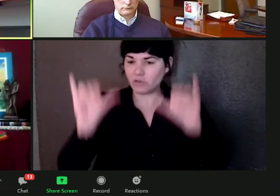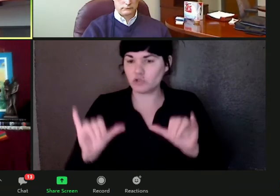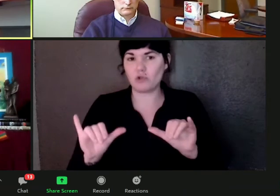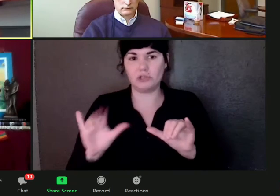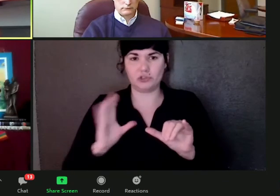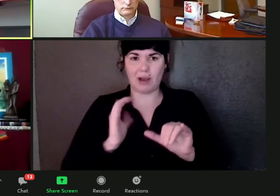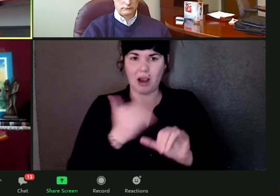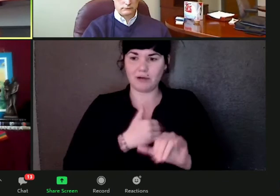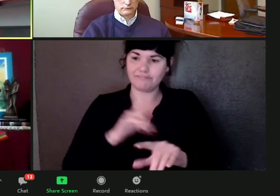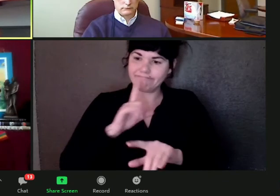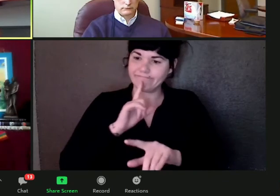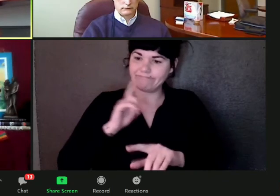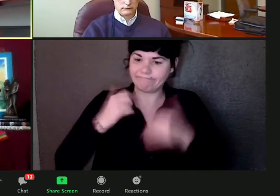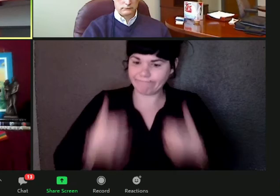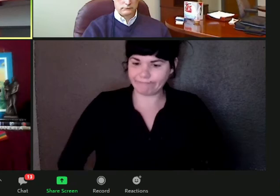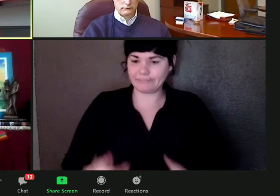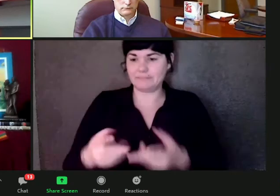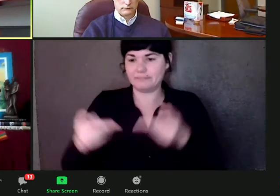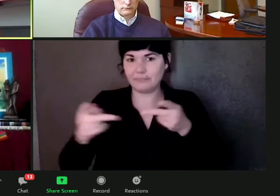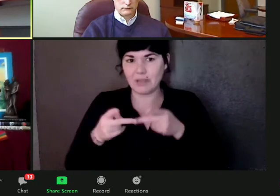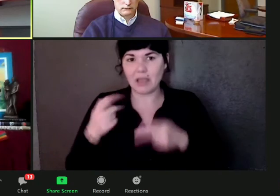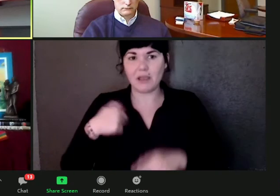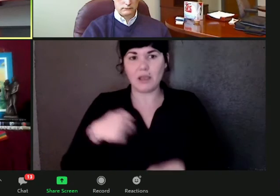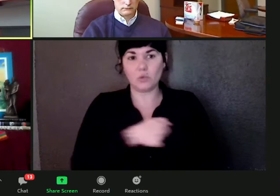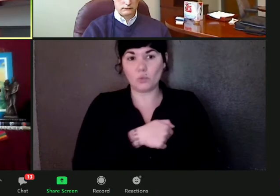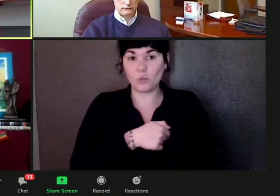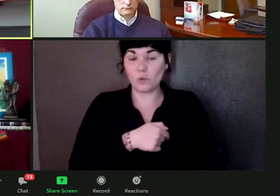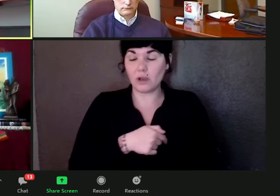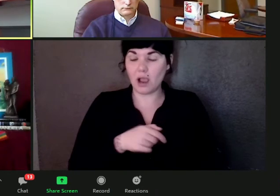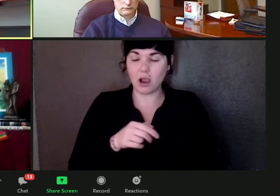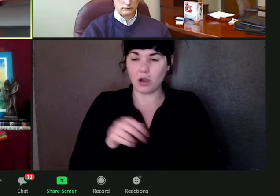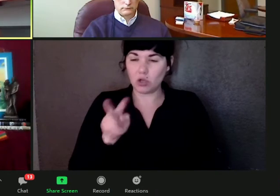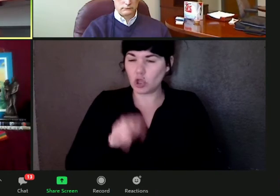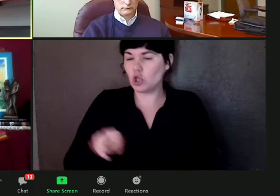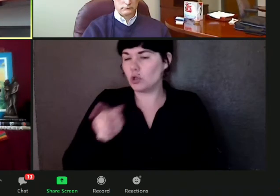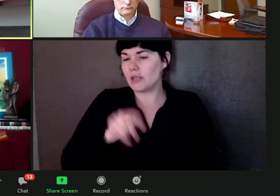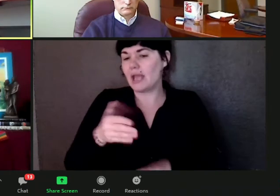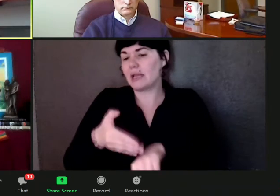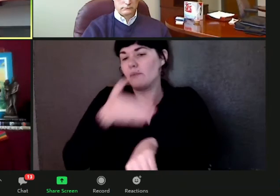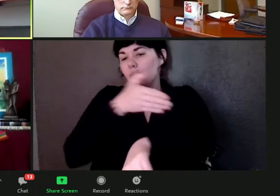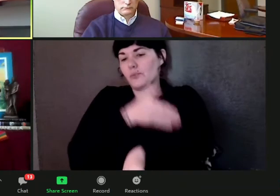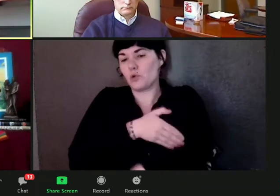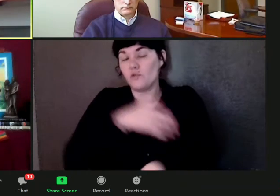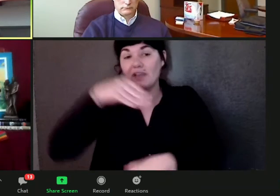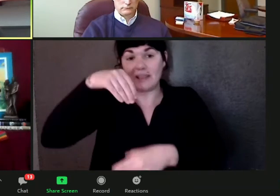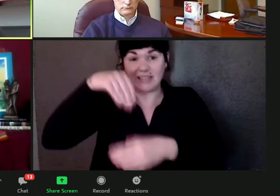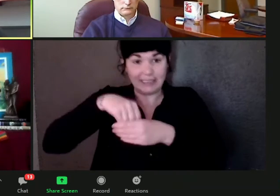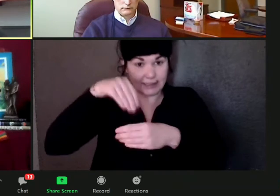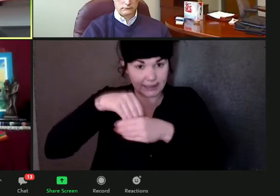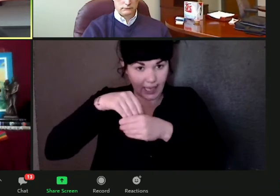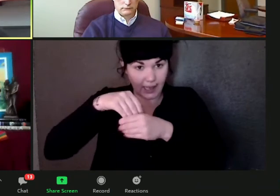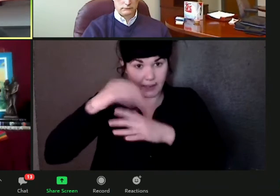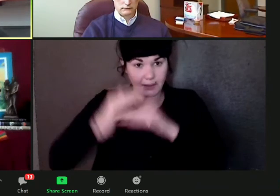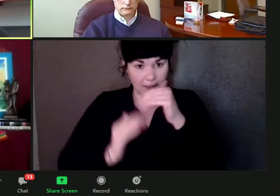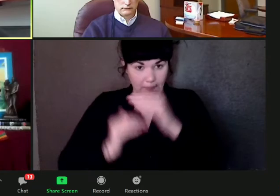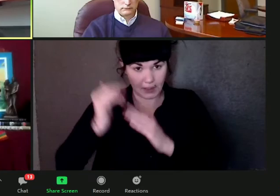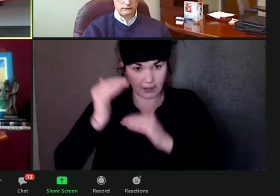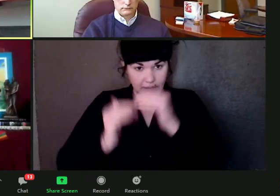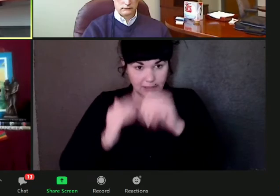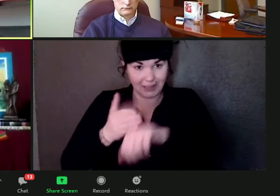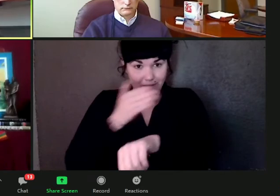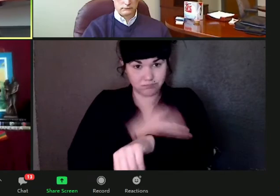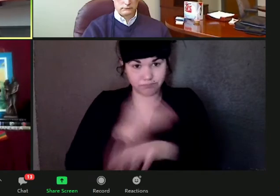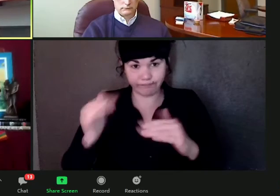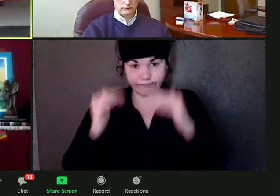really talking about looking at the improvement within buildings and then a greater number that gets us closer to about